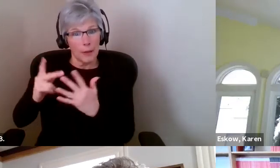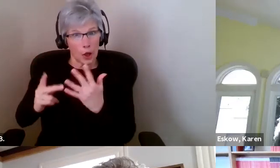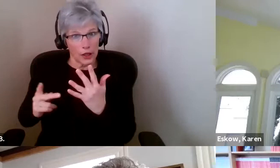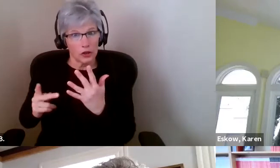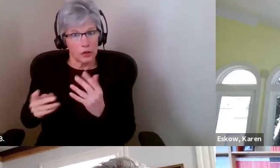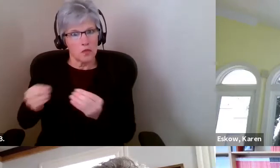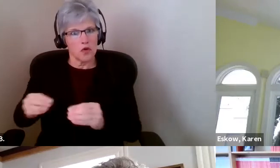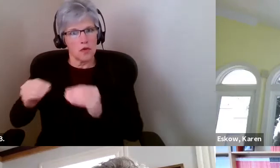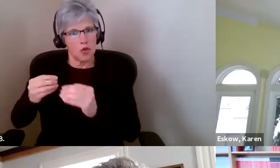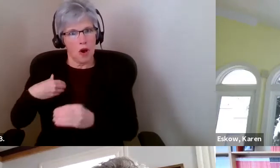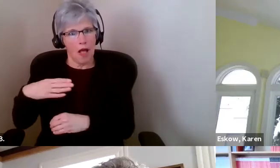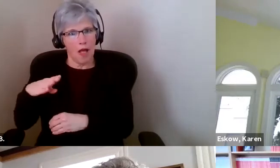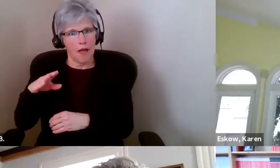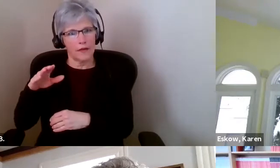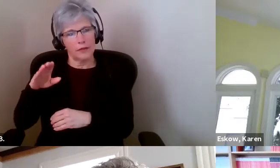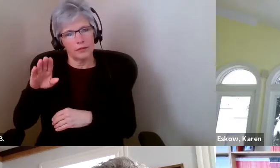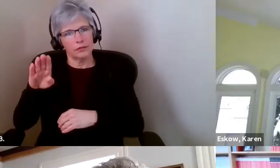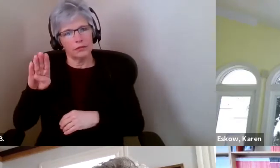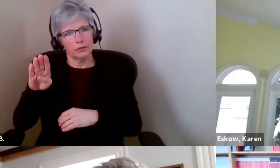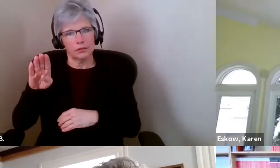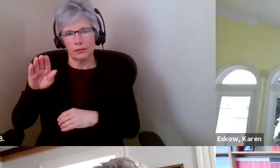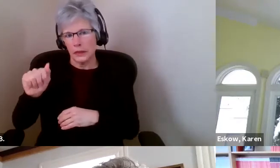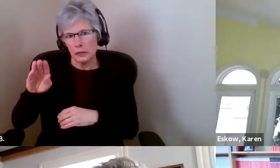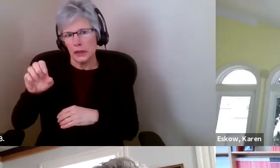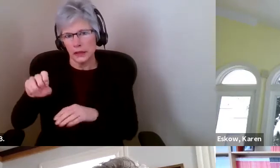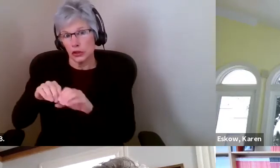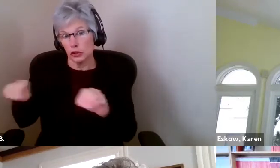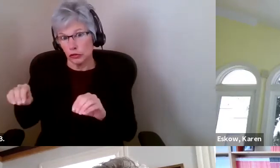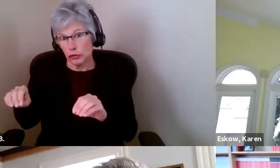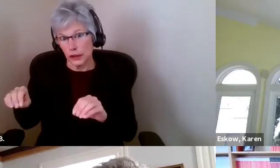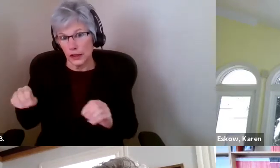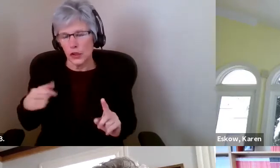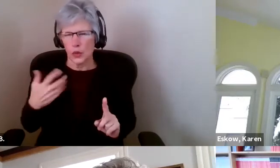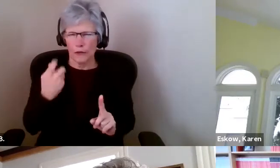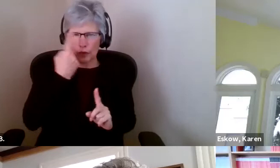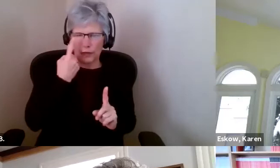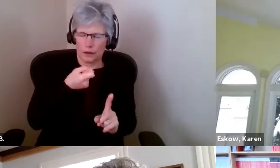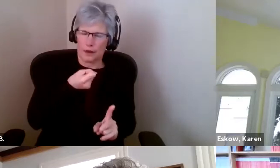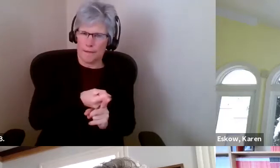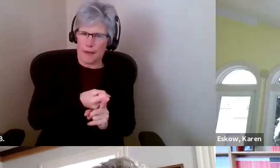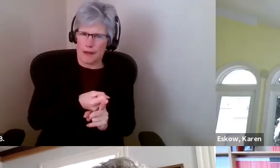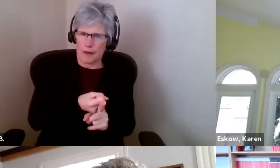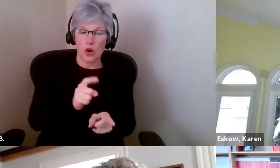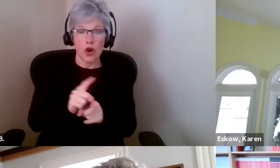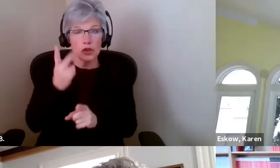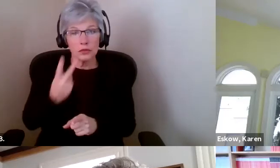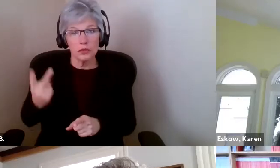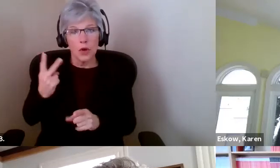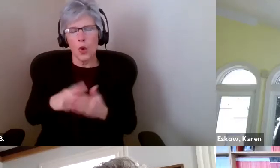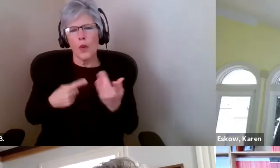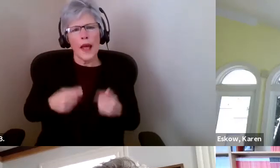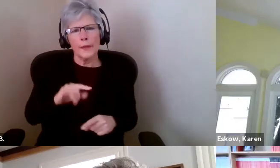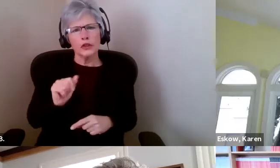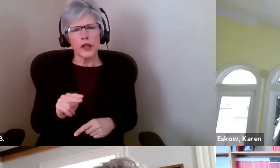well, what is the impact? We also need to look back at what happened on January 6th and understand the